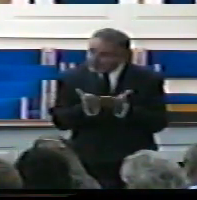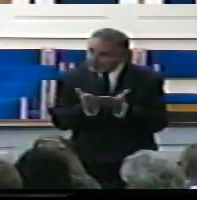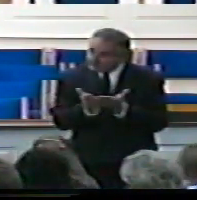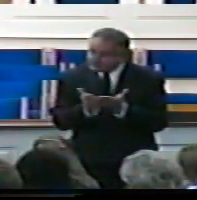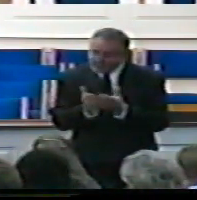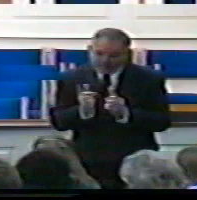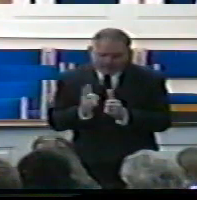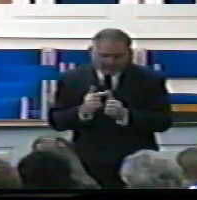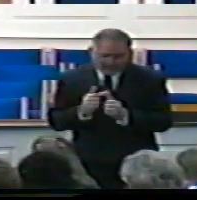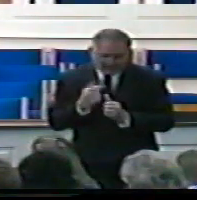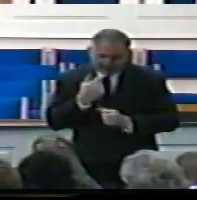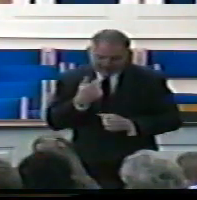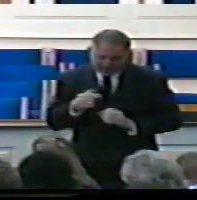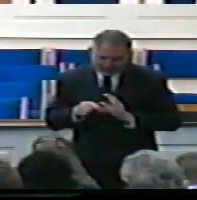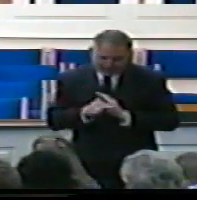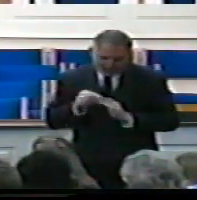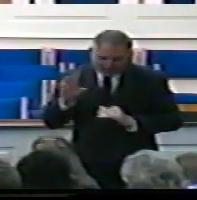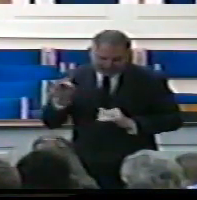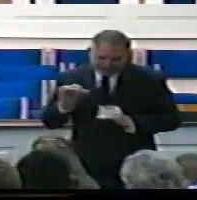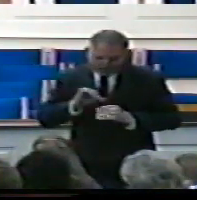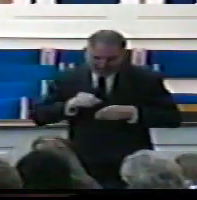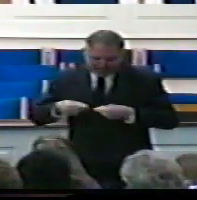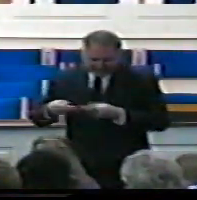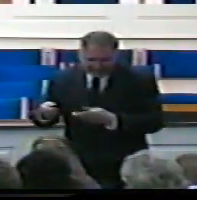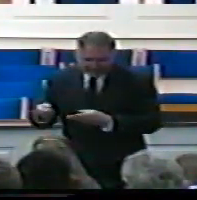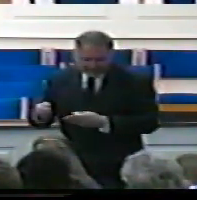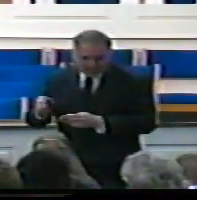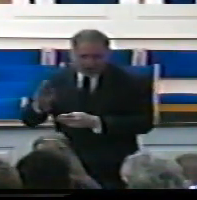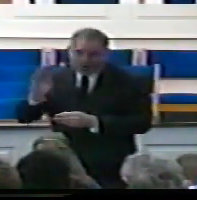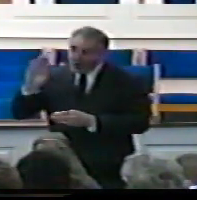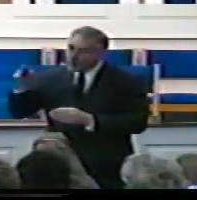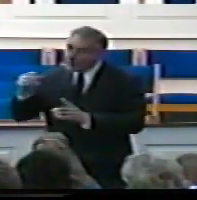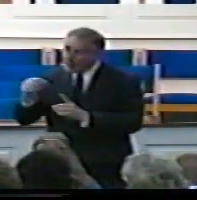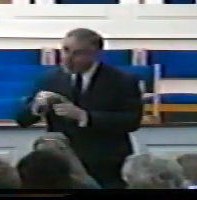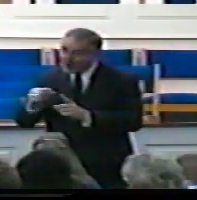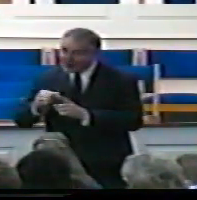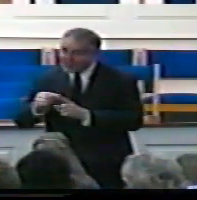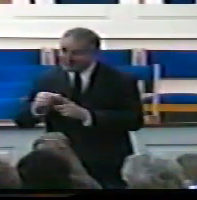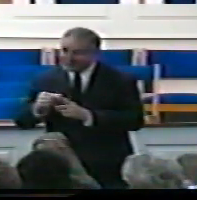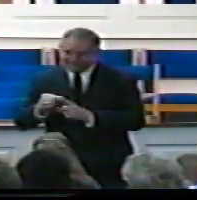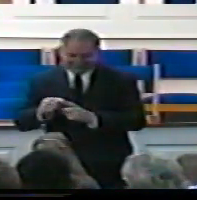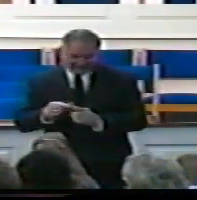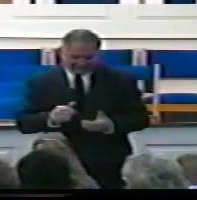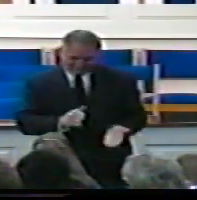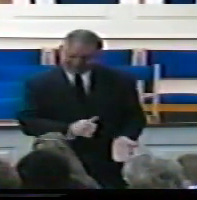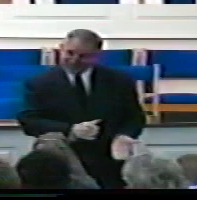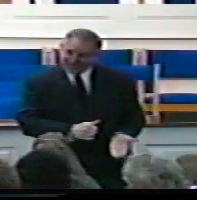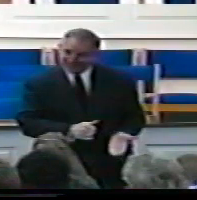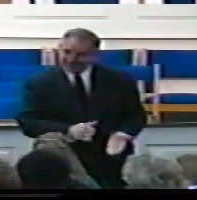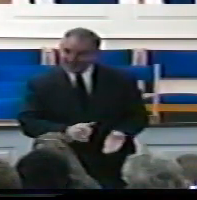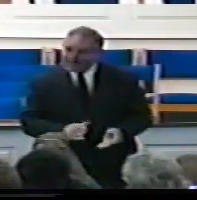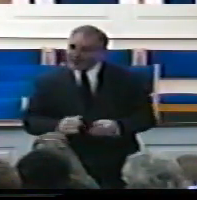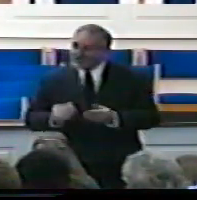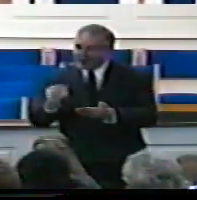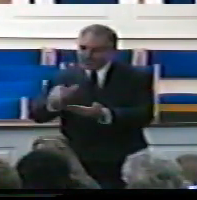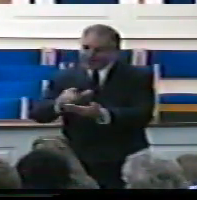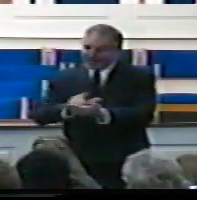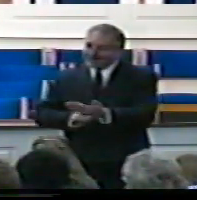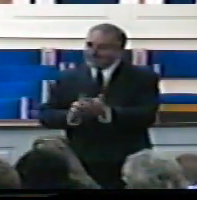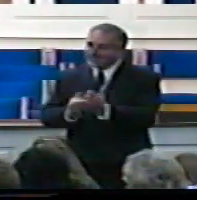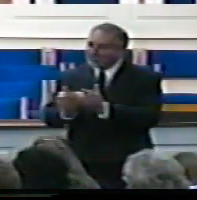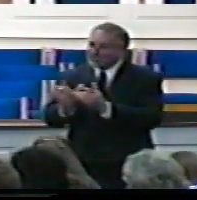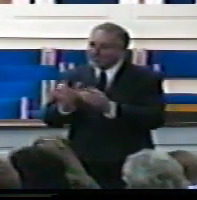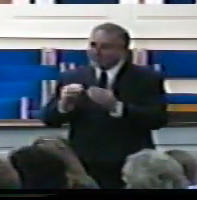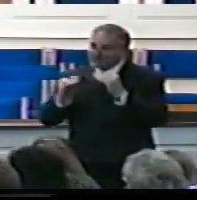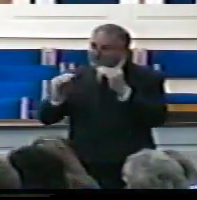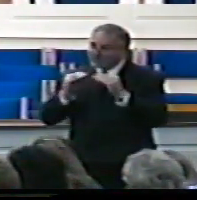verse number 8. He says, "For I have given them the," what? "The words." So the lessons that he taught us is he teaches us